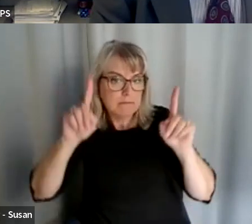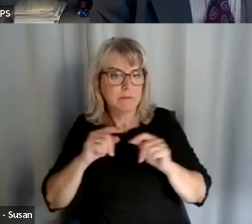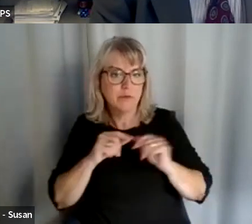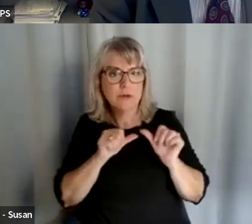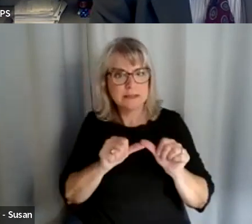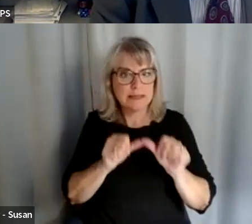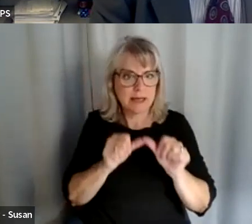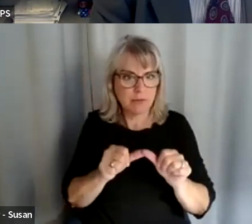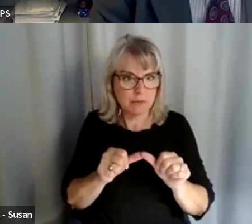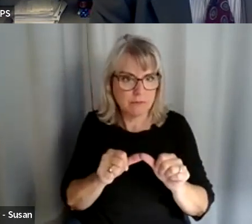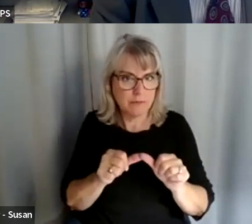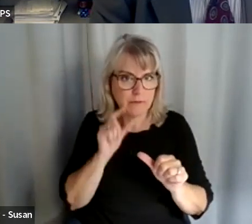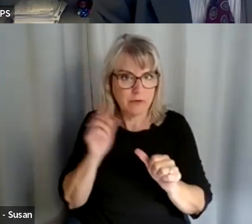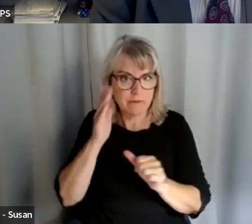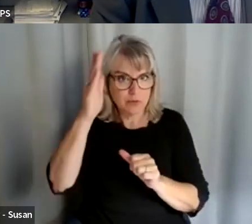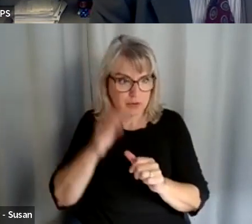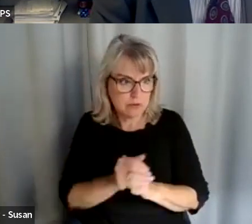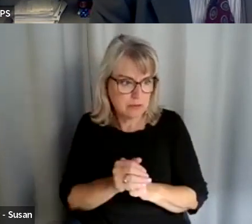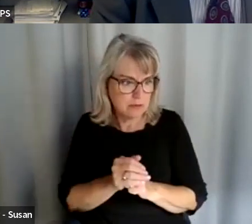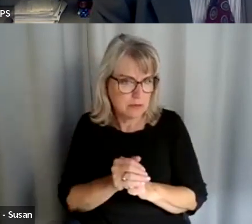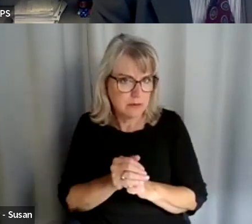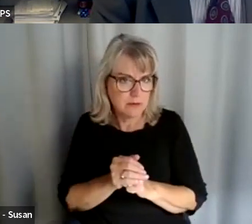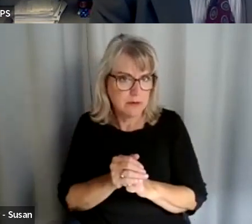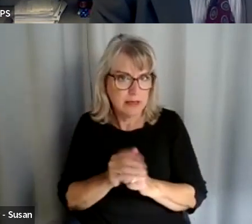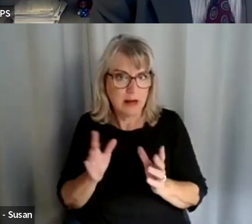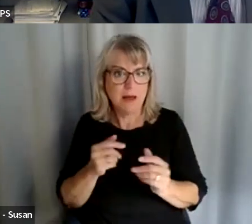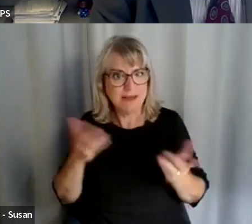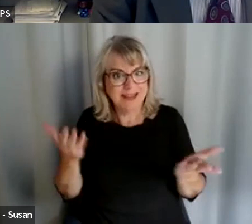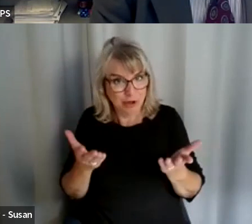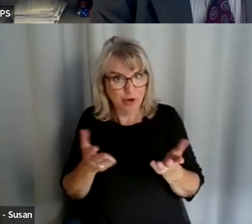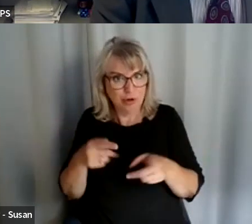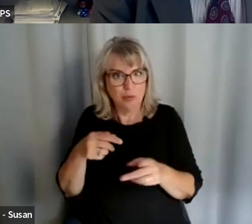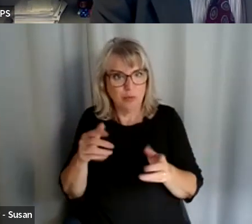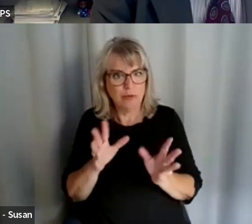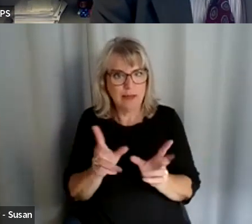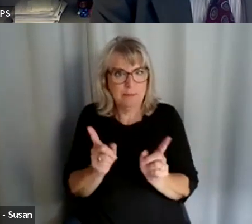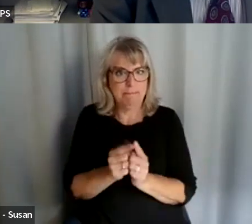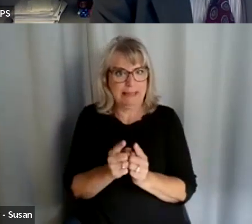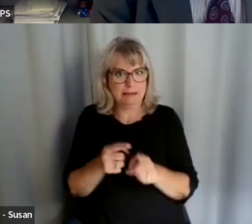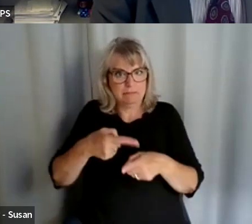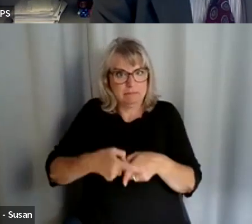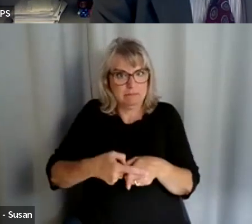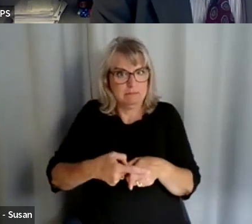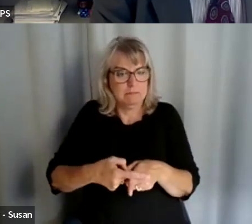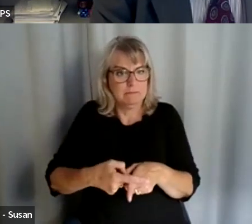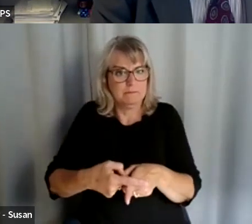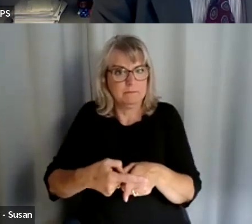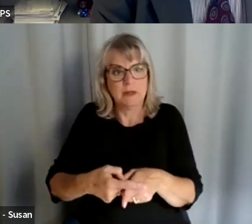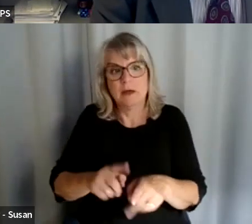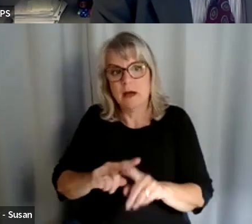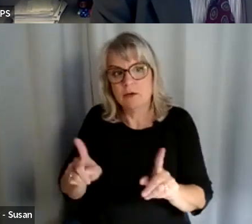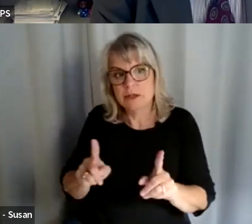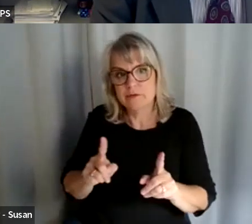sustainability therefore sits in between, right at that intersection of those three things. Which, and again, as I've been thinking with a lot about our